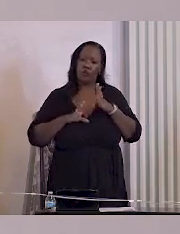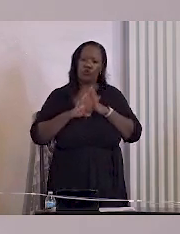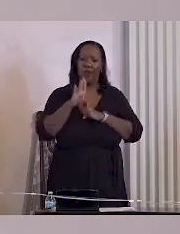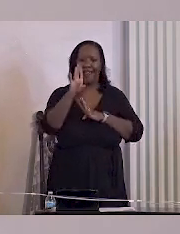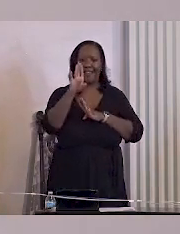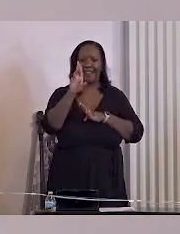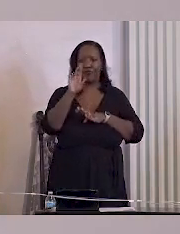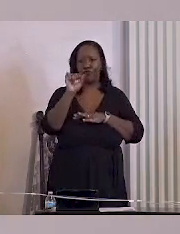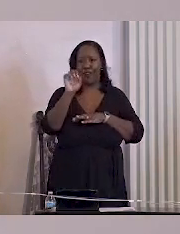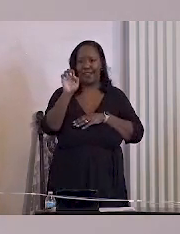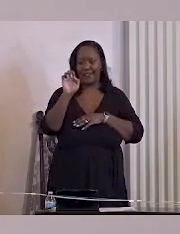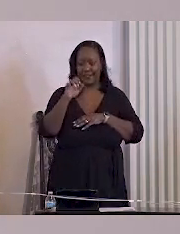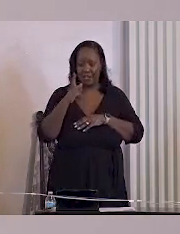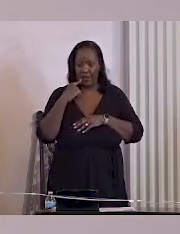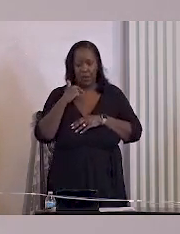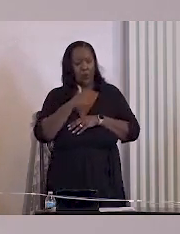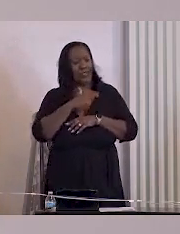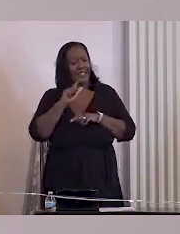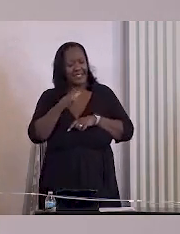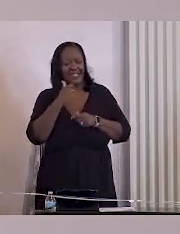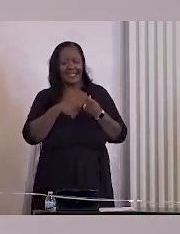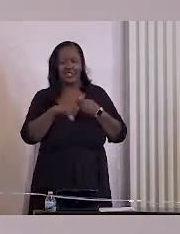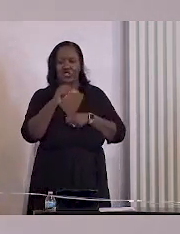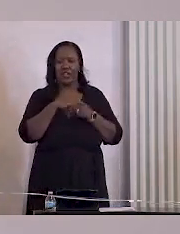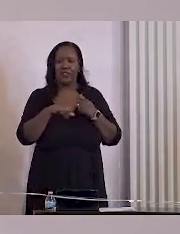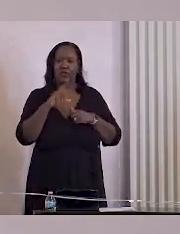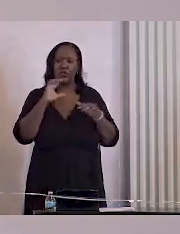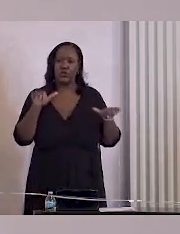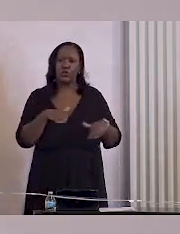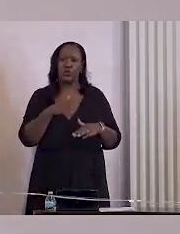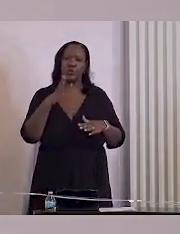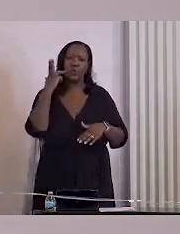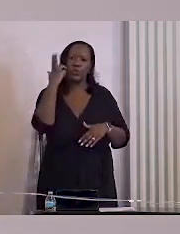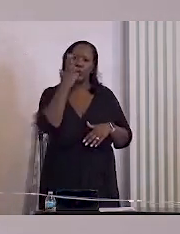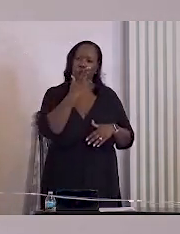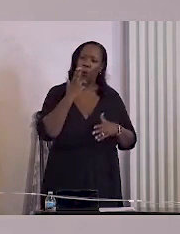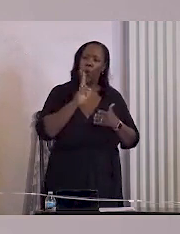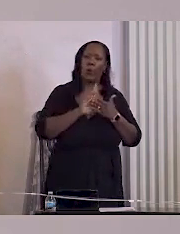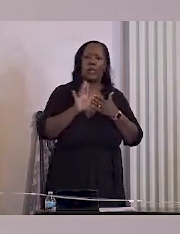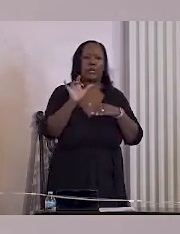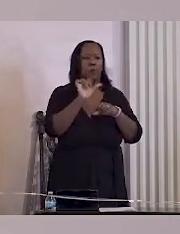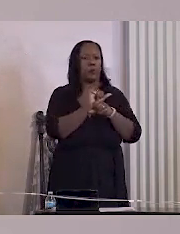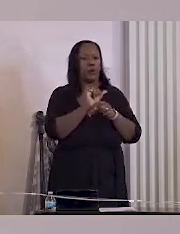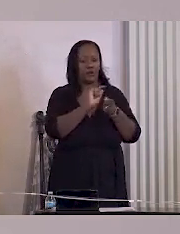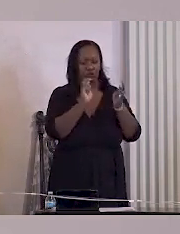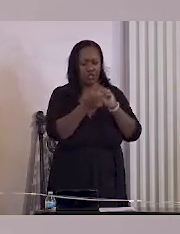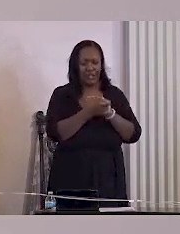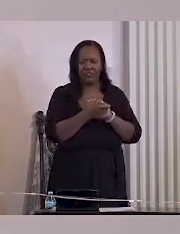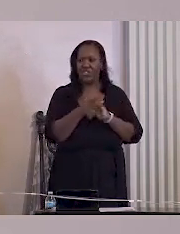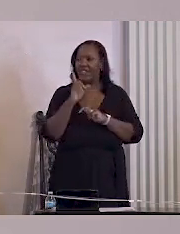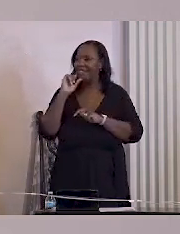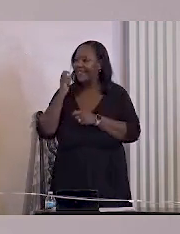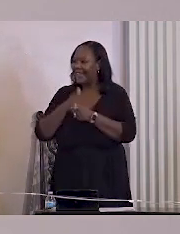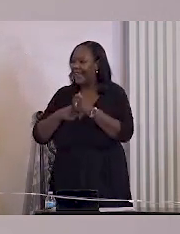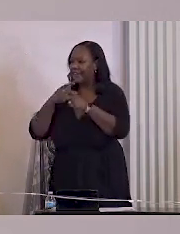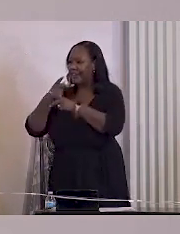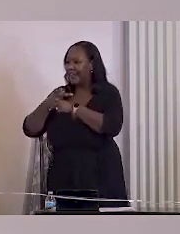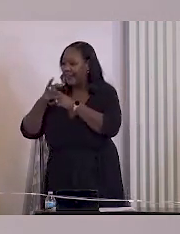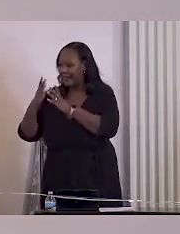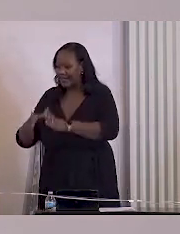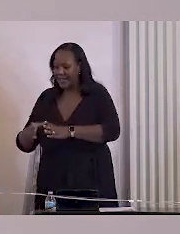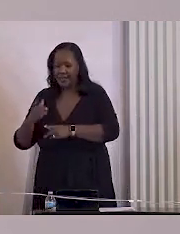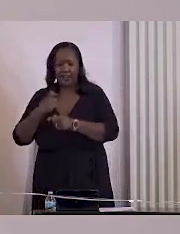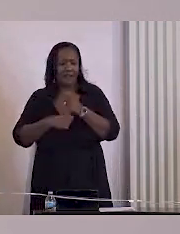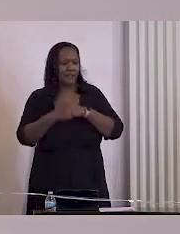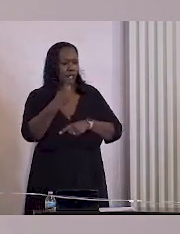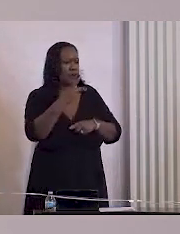to do this holy work of change. We need one another. We need each other just as every caretaker and everyone being